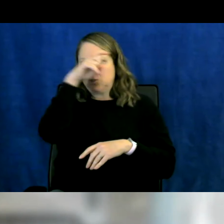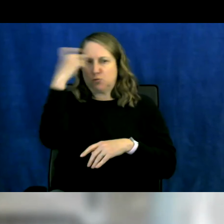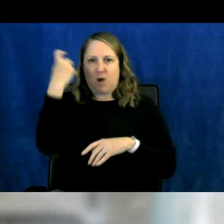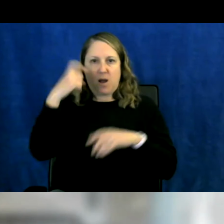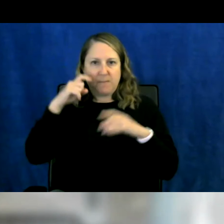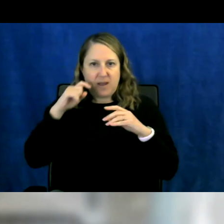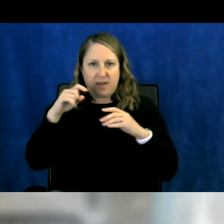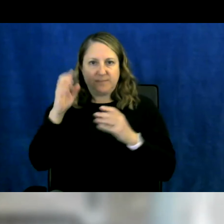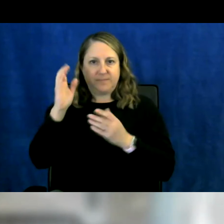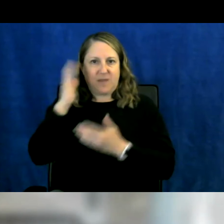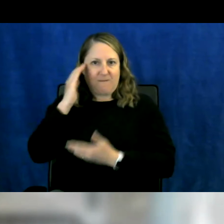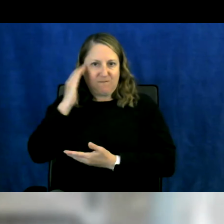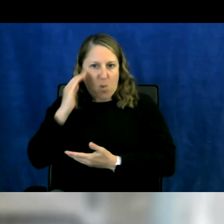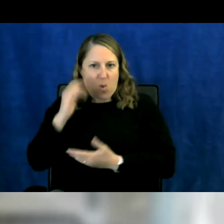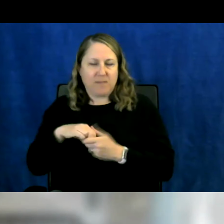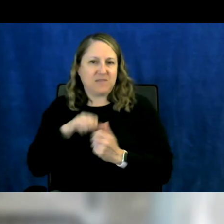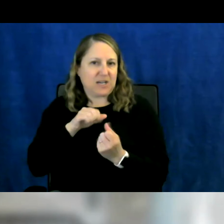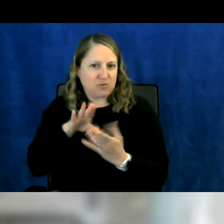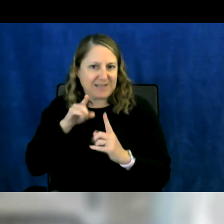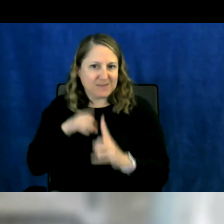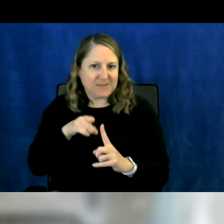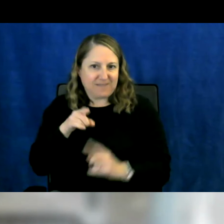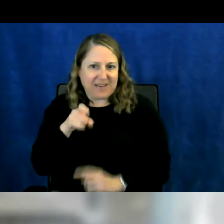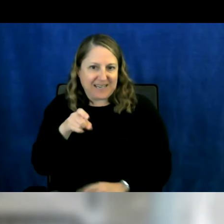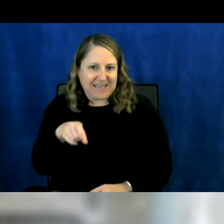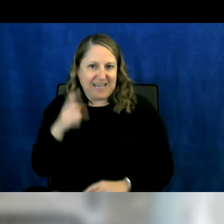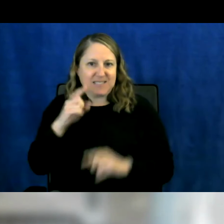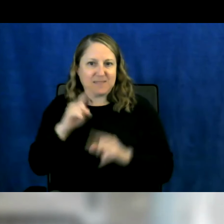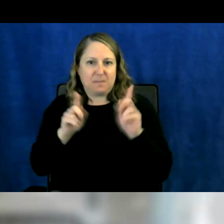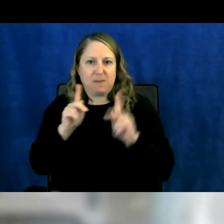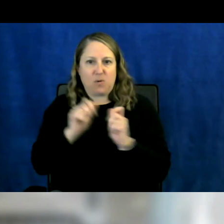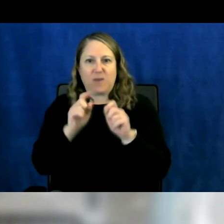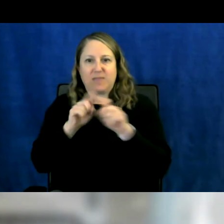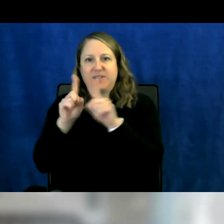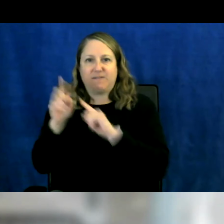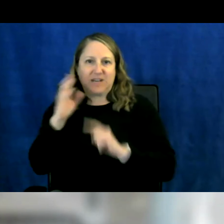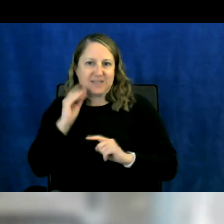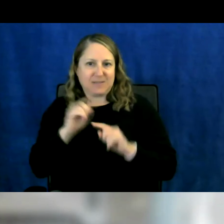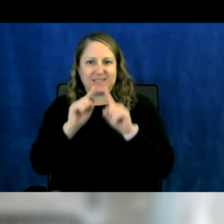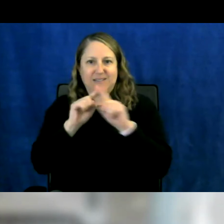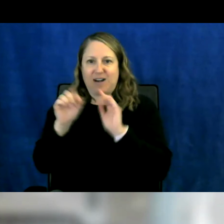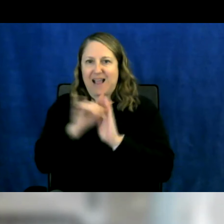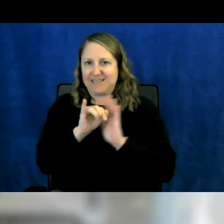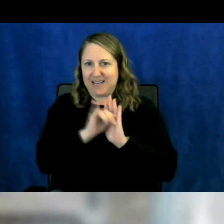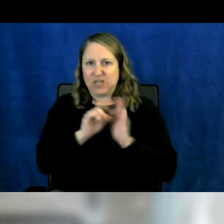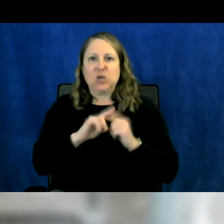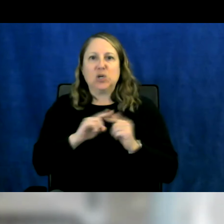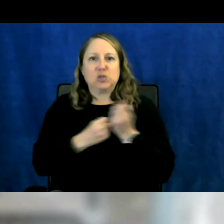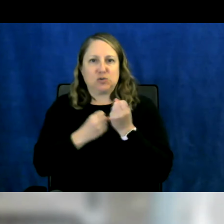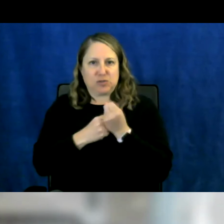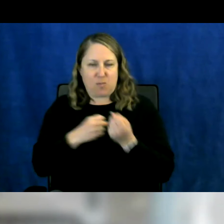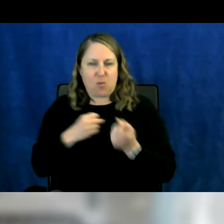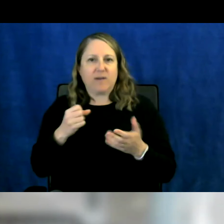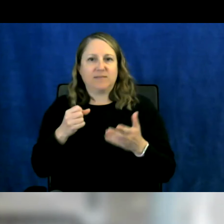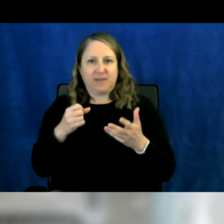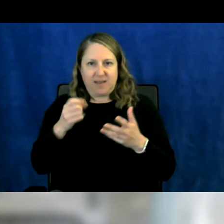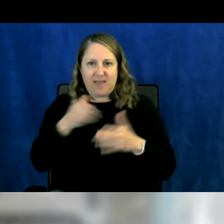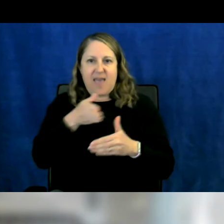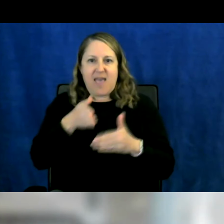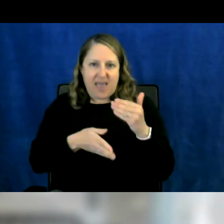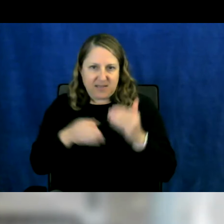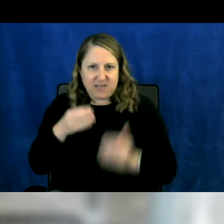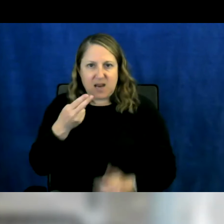specific needs of people with different experiences and identities to support progress for preventing and ending homelessness for all people